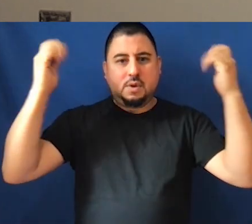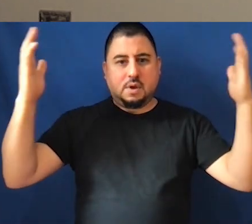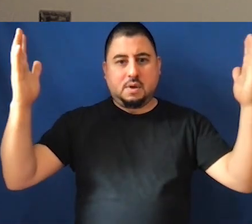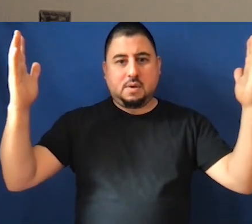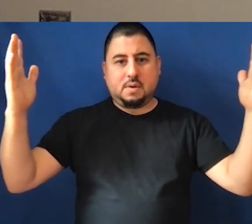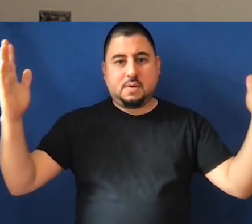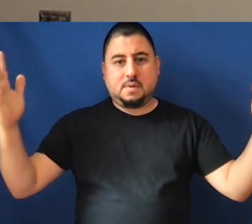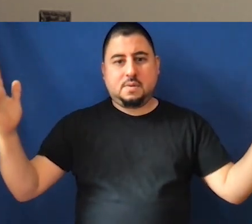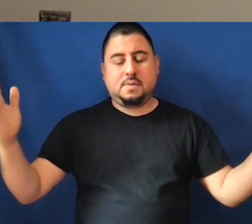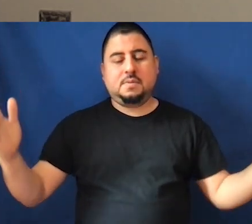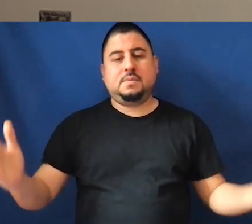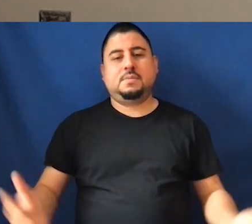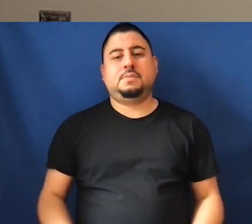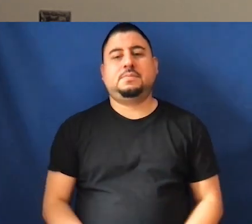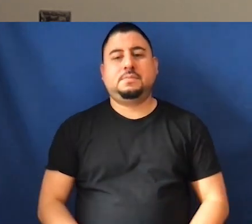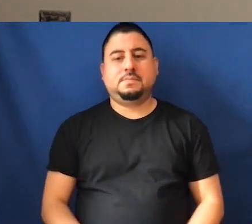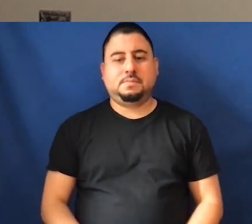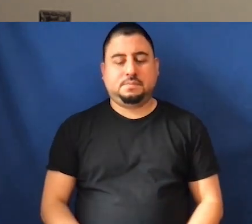alleluia.